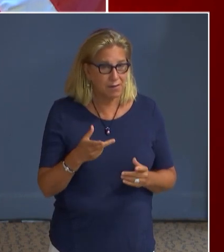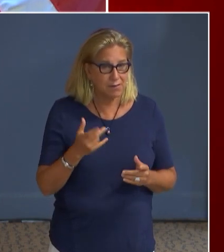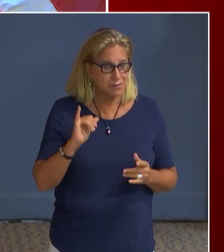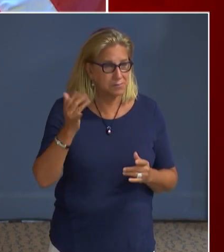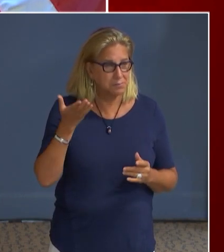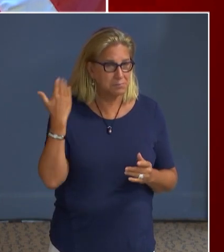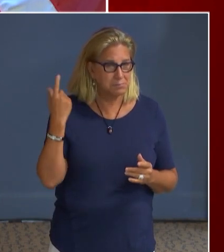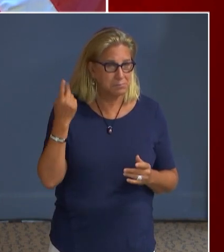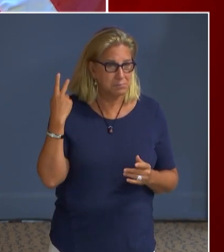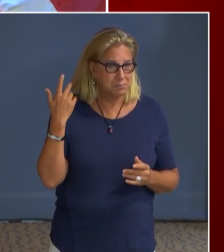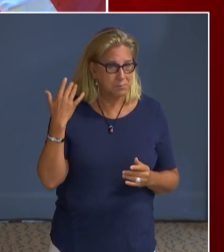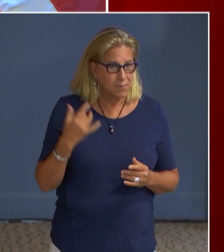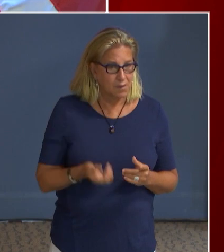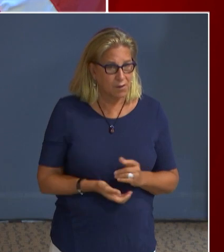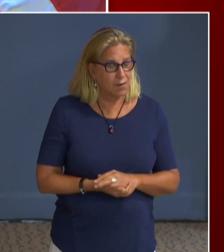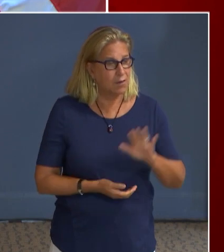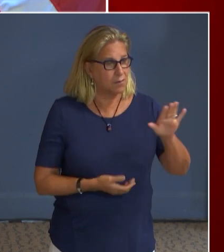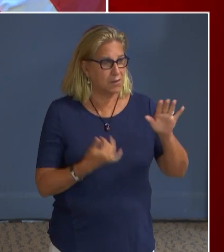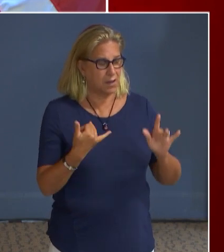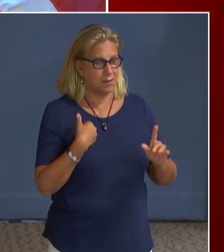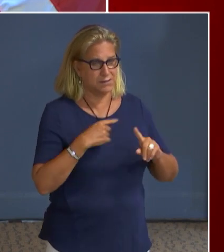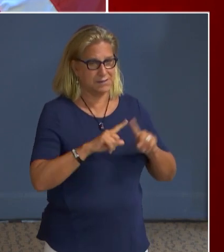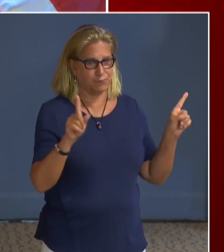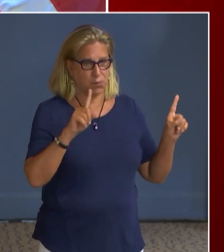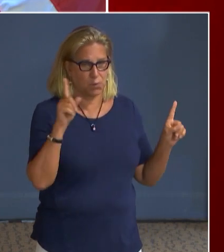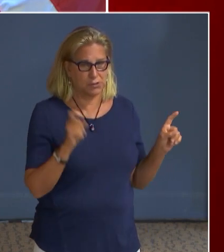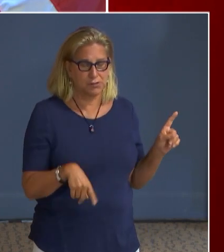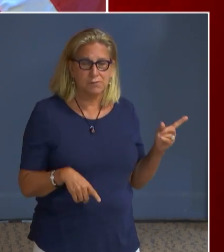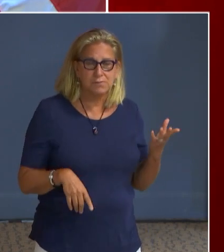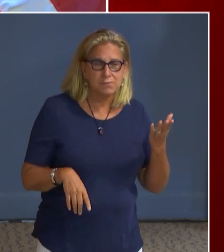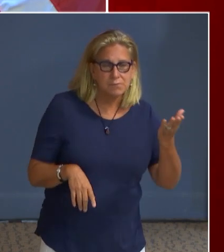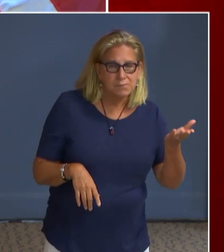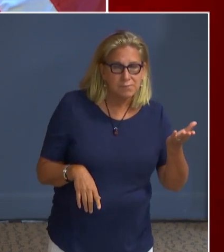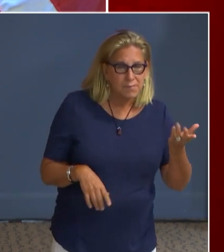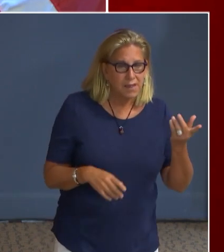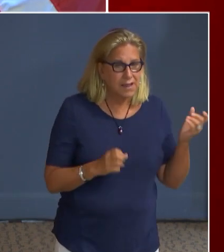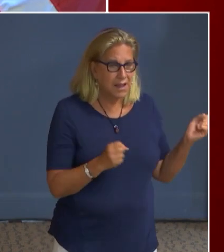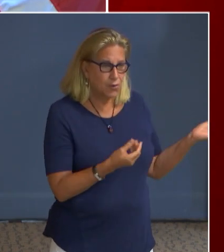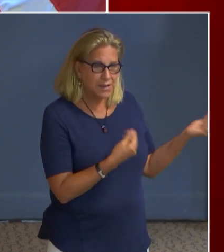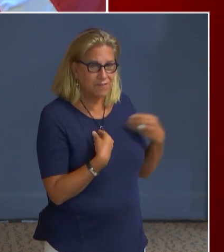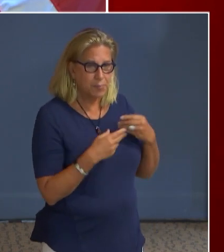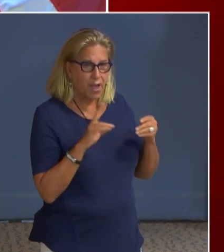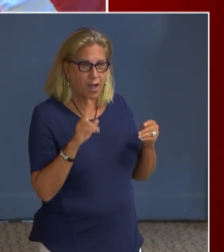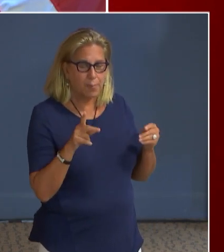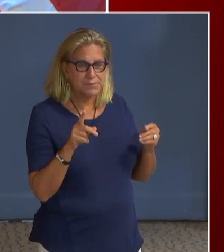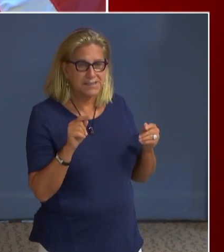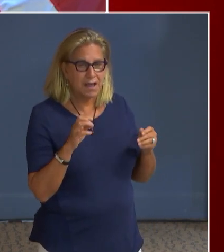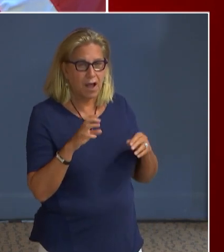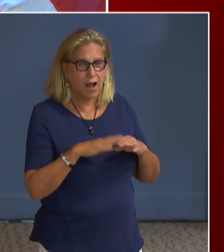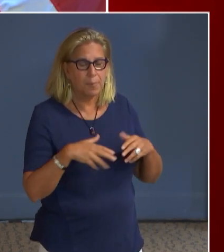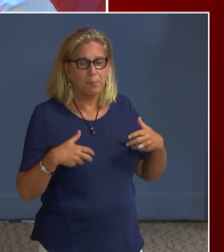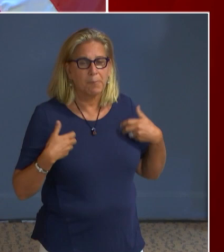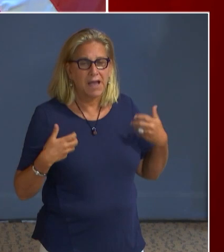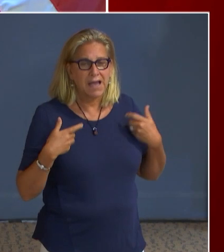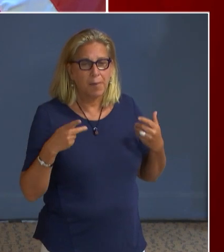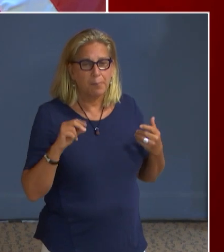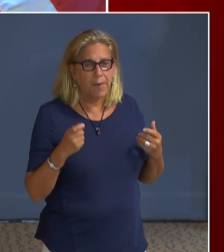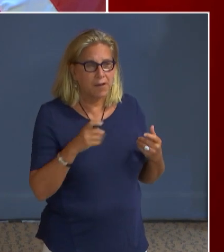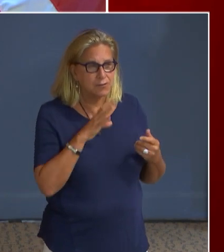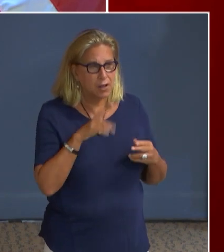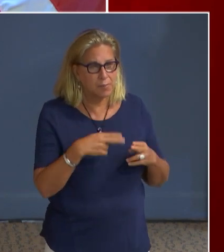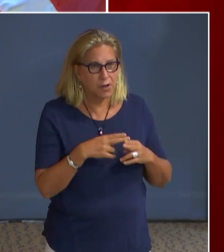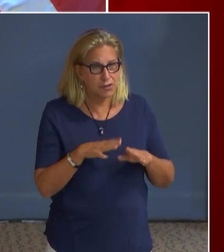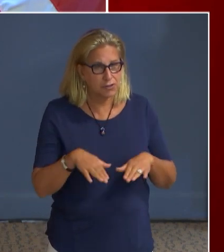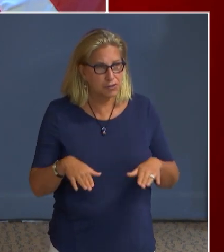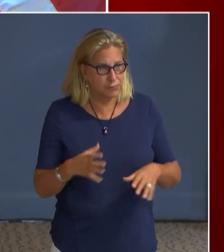Yep. Could you give us an update on monkeypox? We heard about a child being infected. Can you update us on the latest numbers